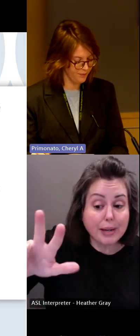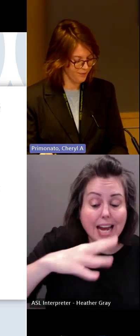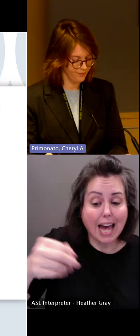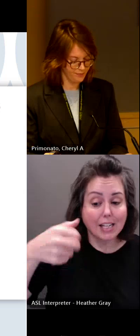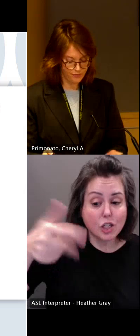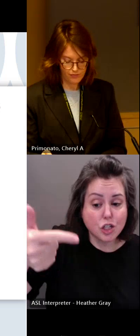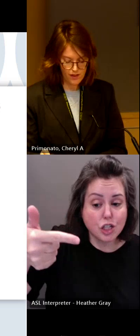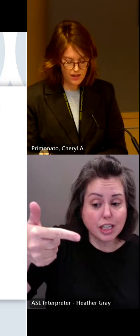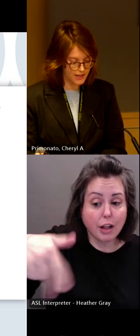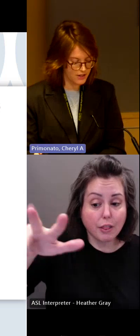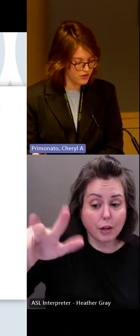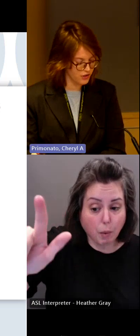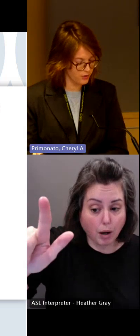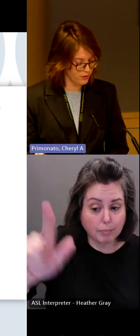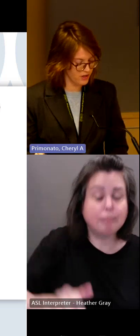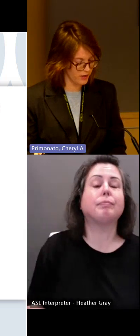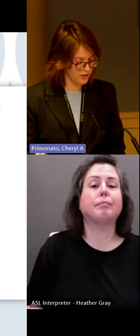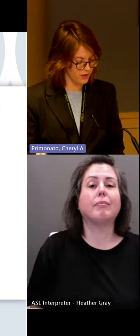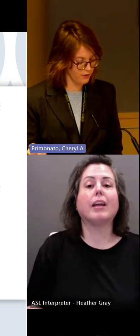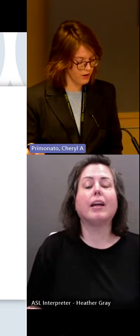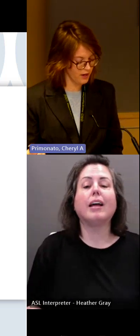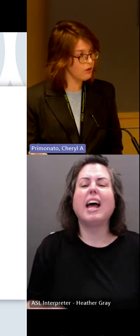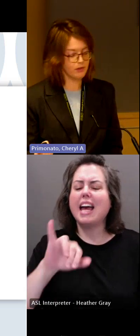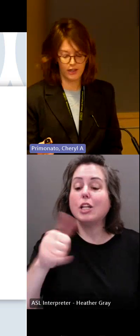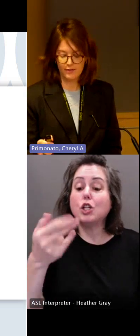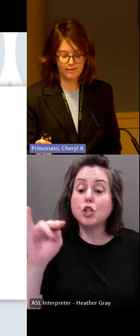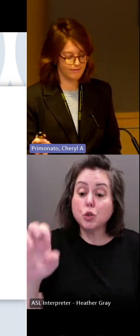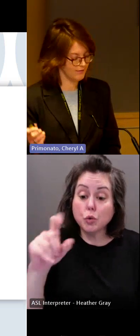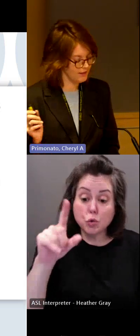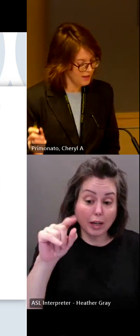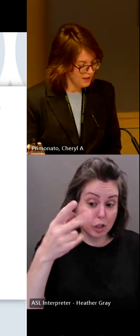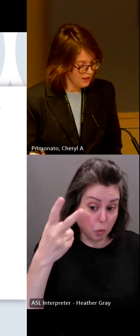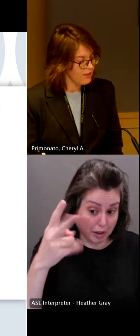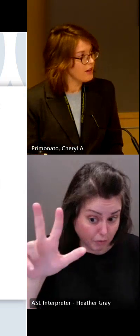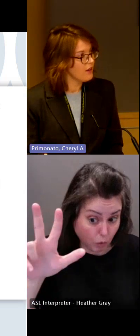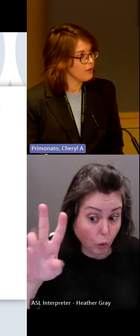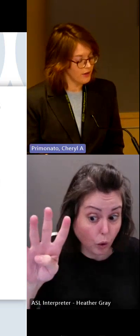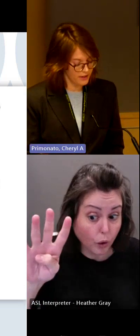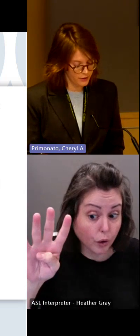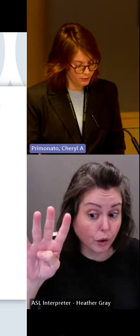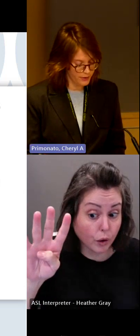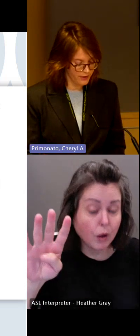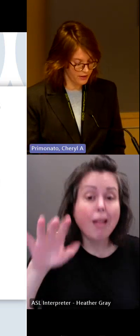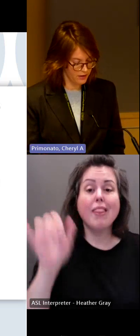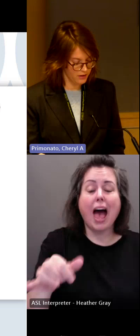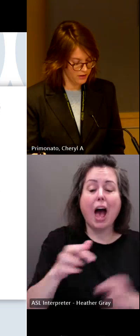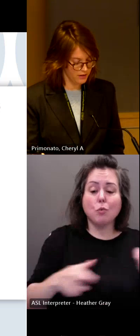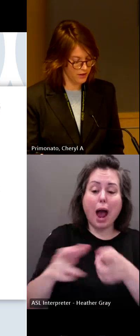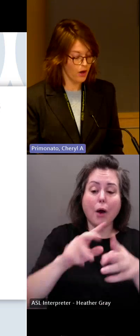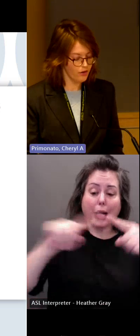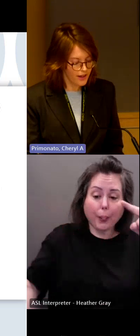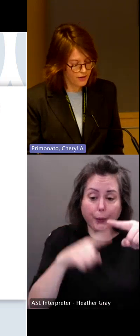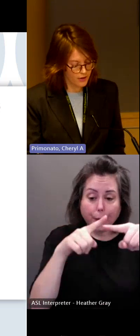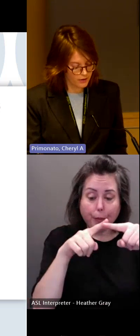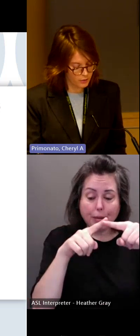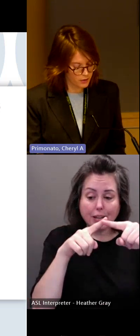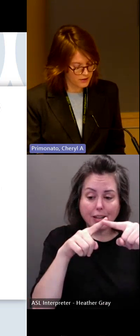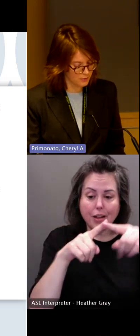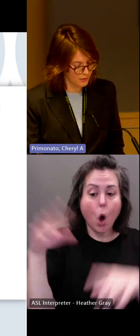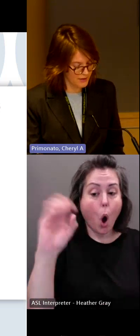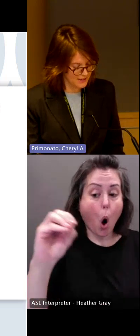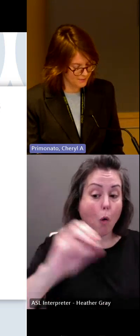G31. In June 2024, the routing loop, the 05